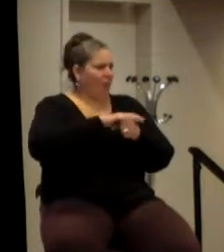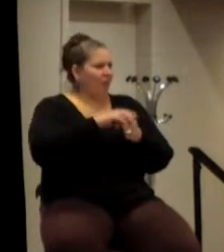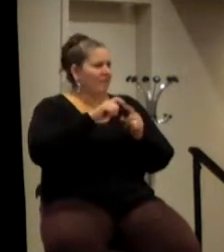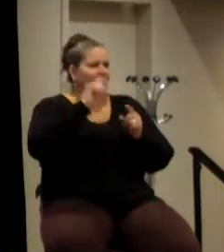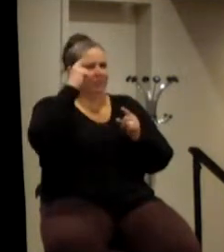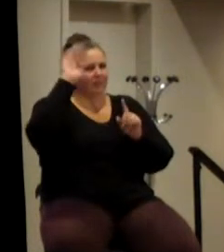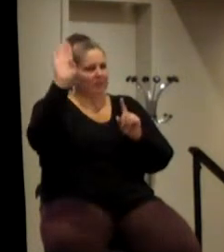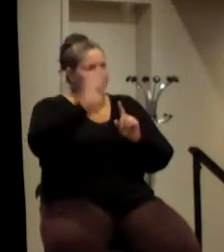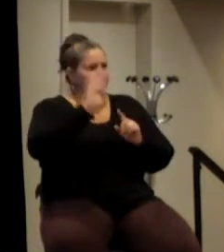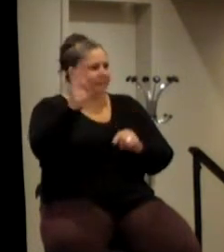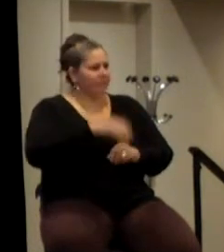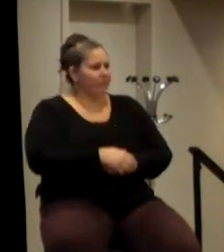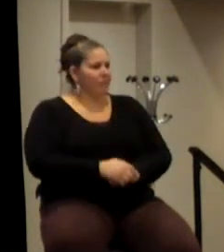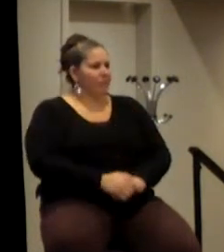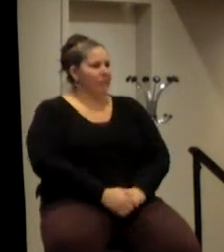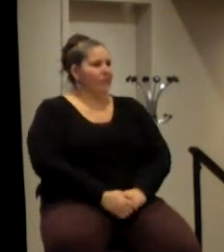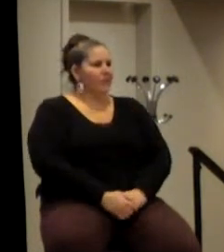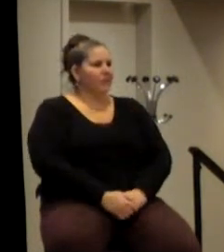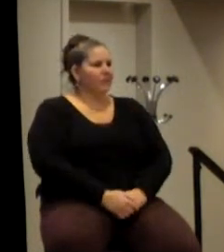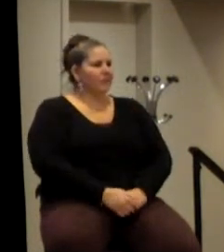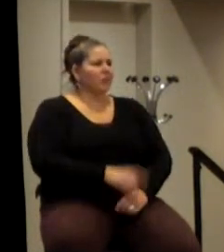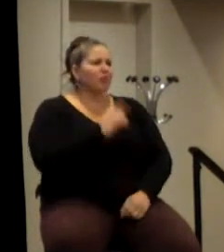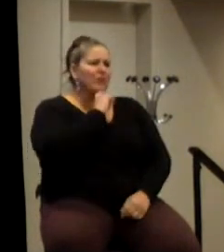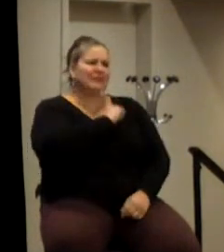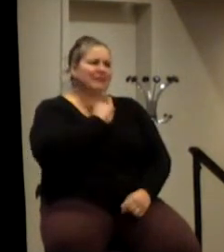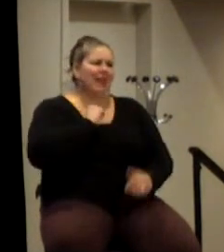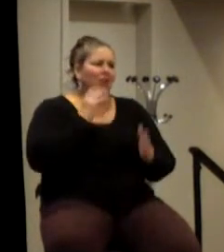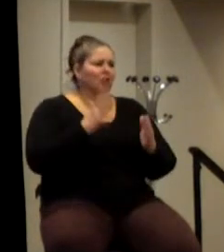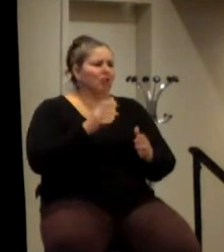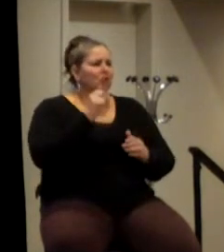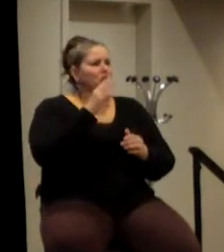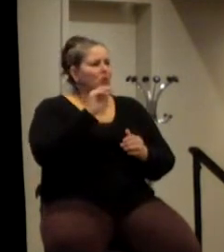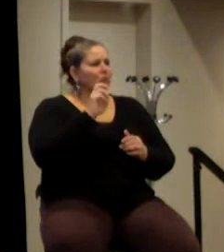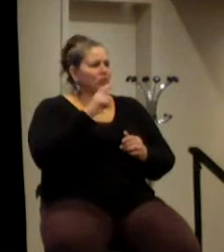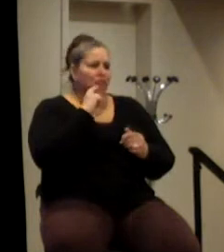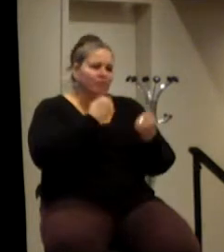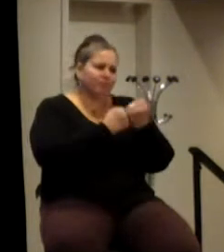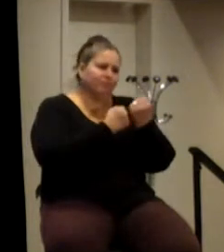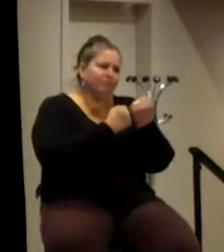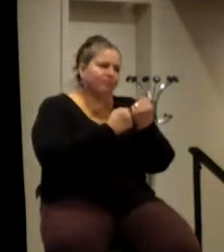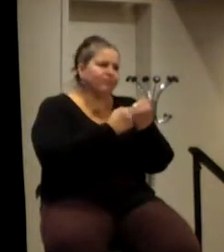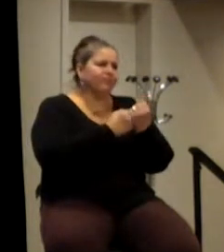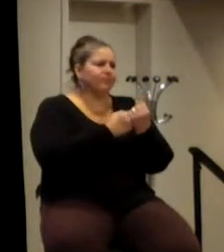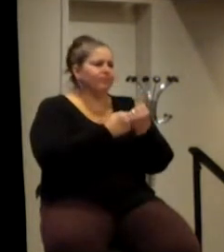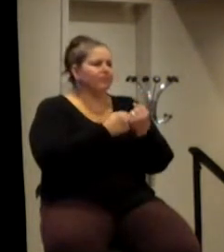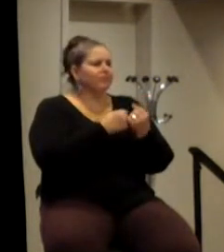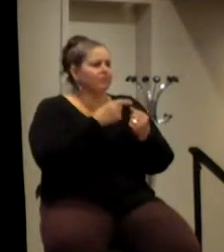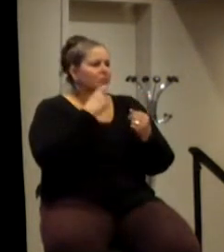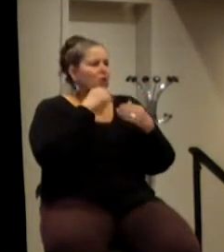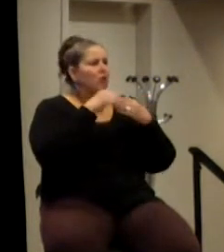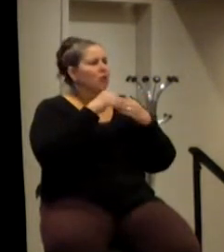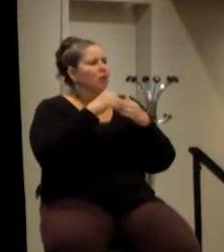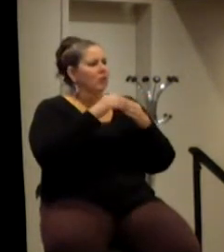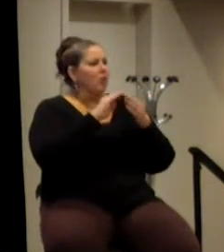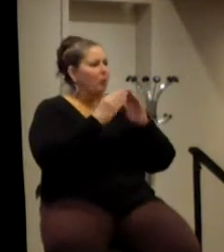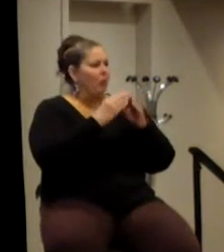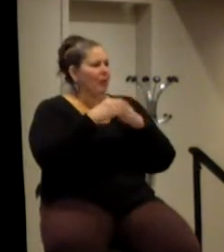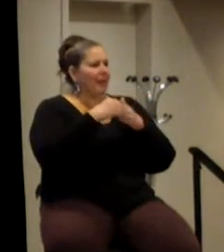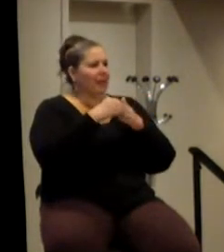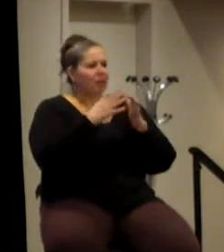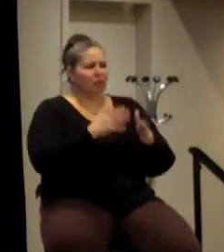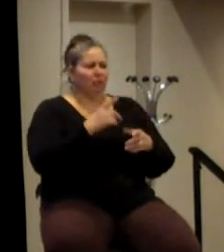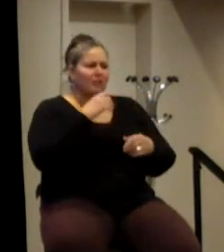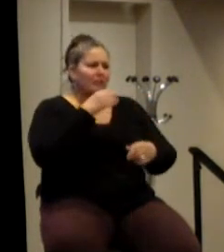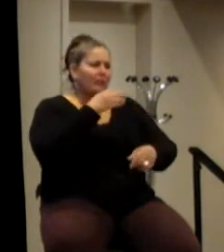supporter. He's now the majority leader in the Senate, very powerful position, and we're going to